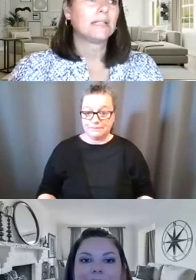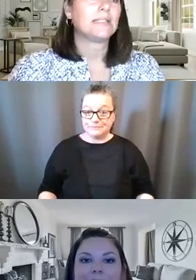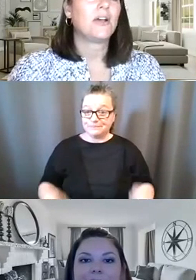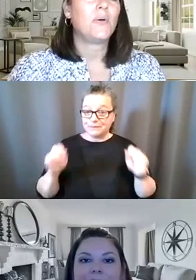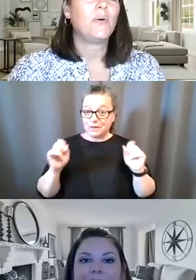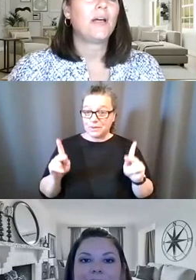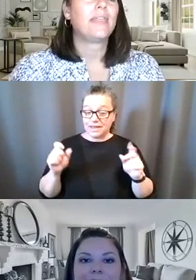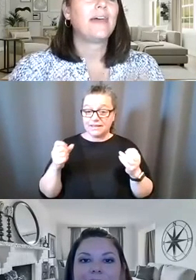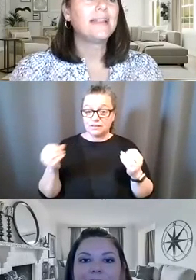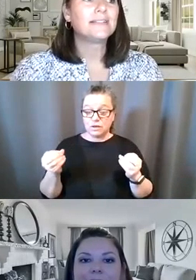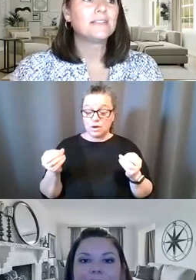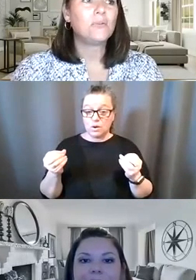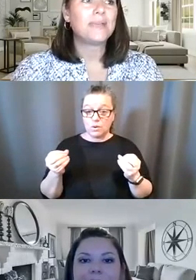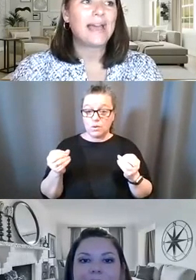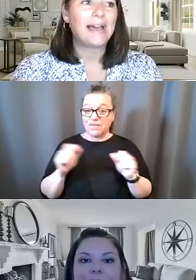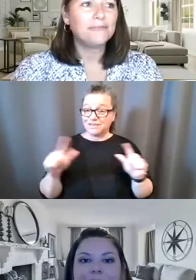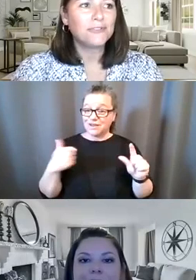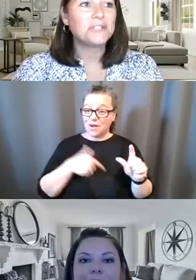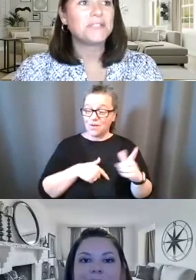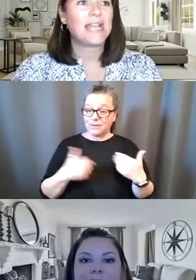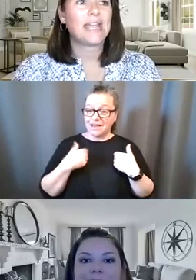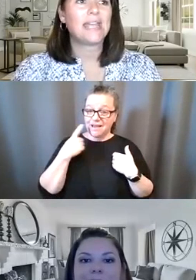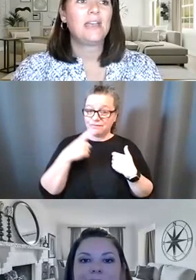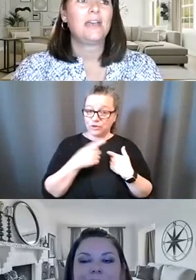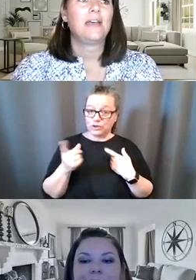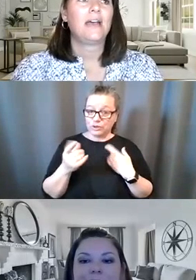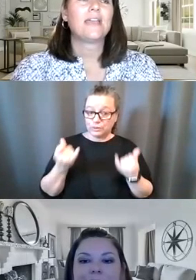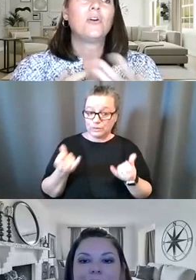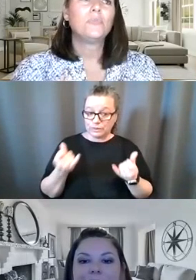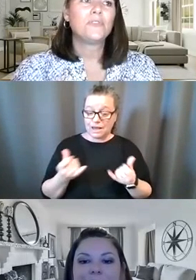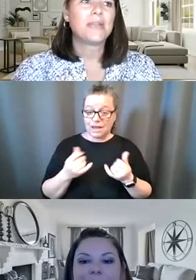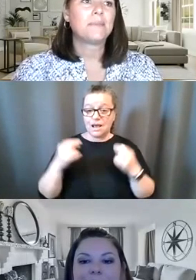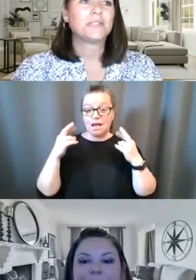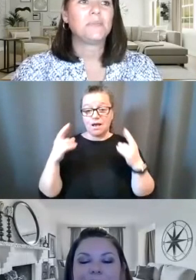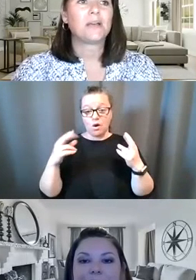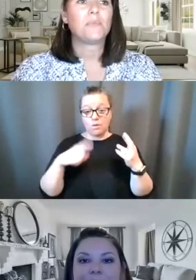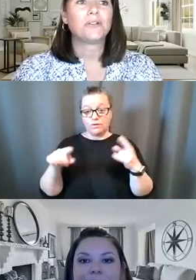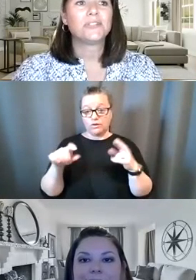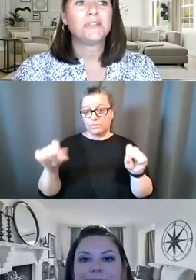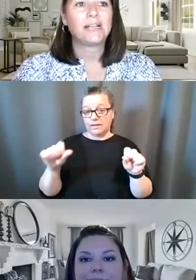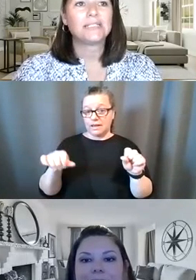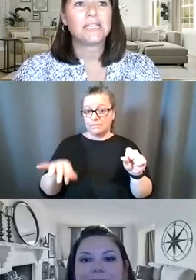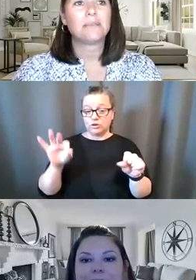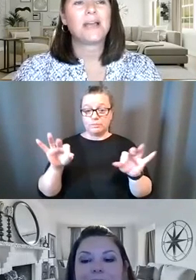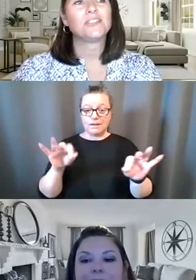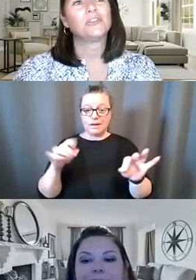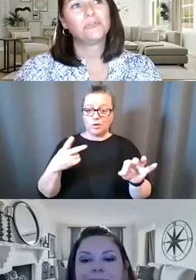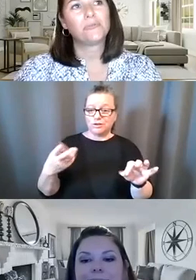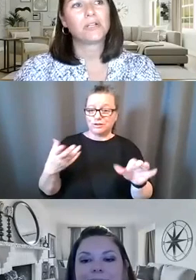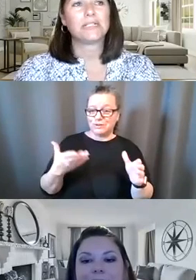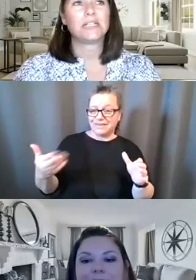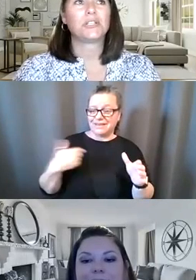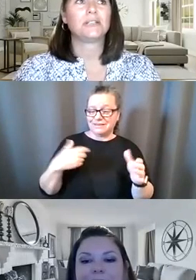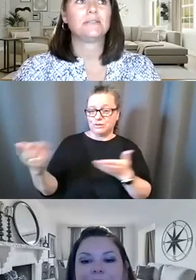Okay, so that is all we have for you today. I hope you've been able to pick up one or two nuggets to take back to your